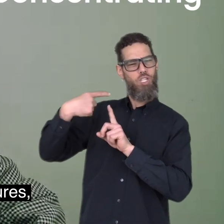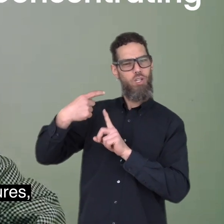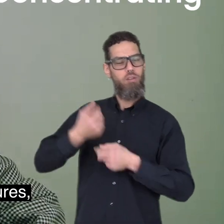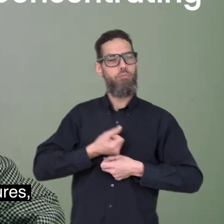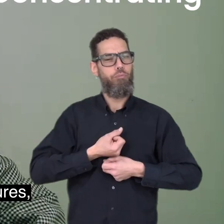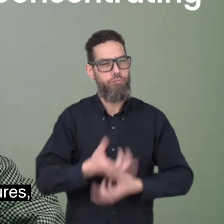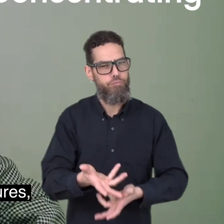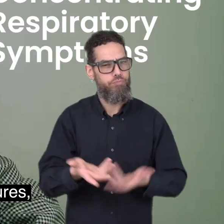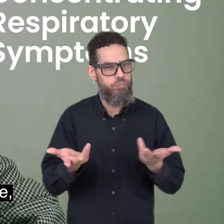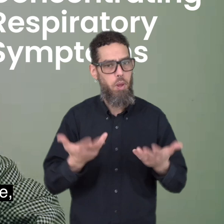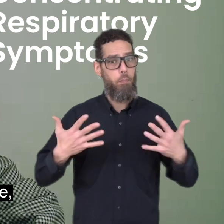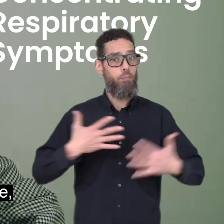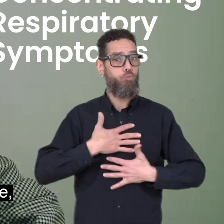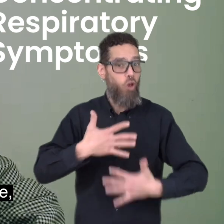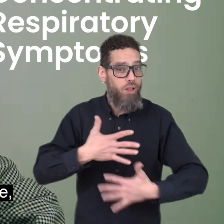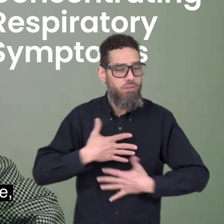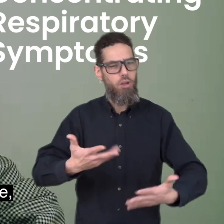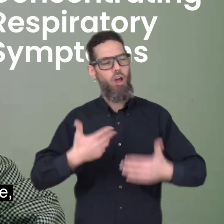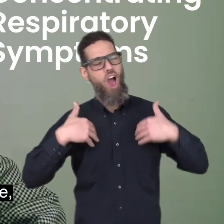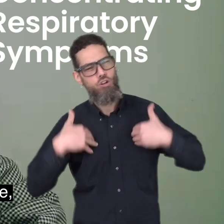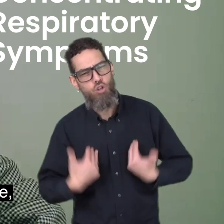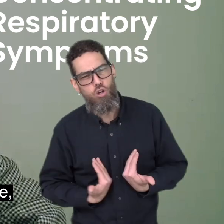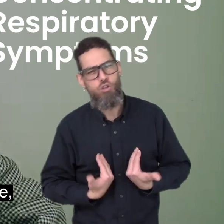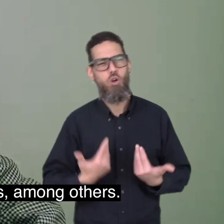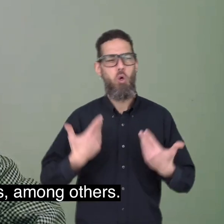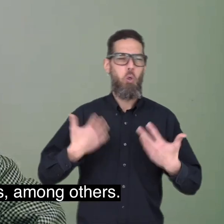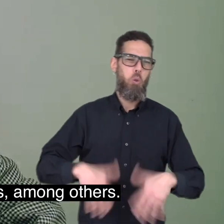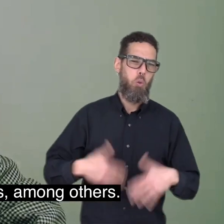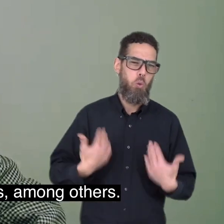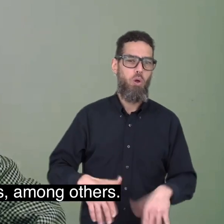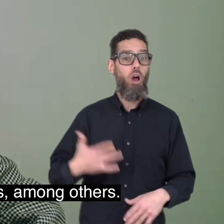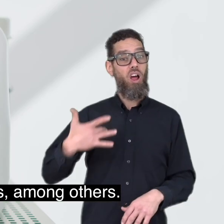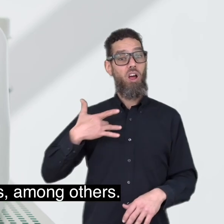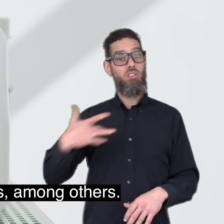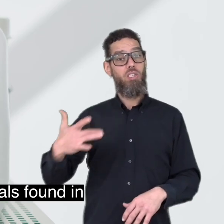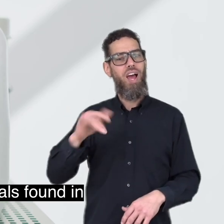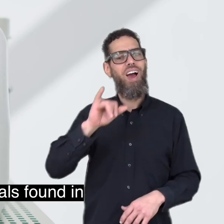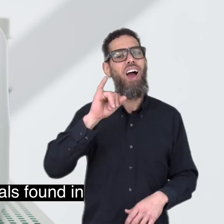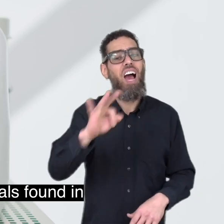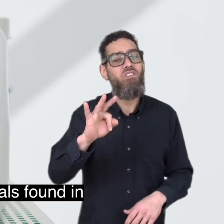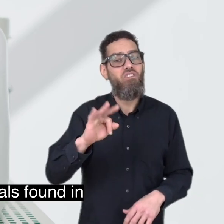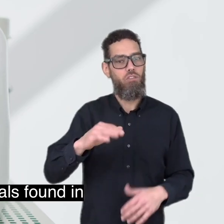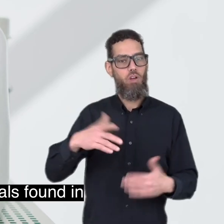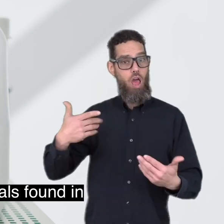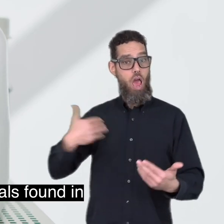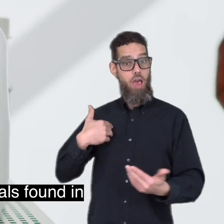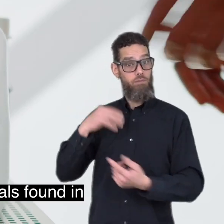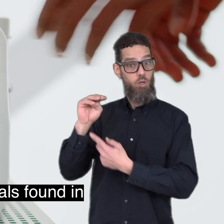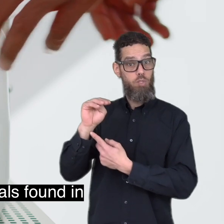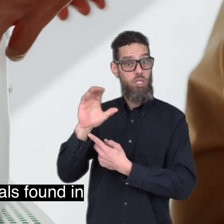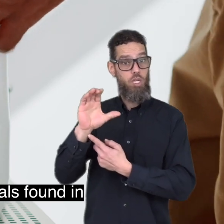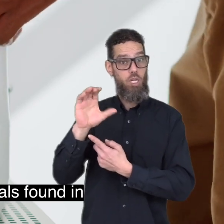difficulty concentrating, and respiratory symptoms, among others. People with MCS most often react to chemicals found